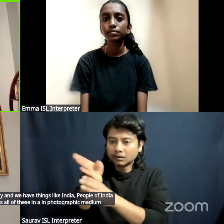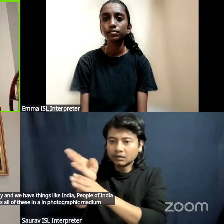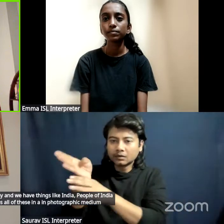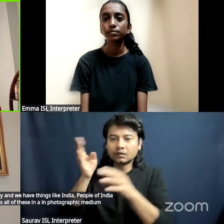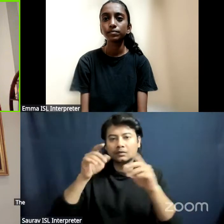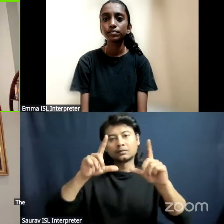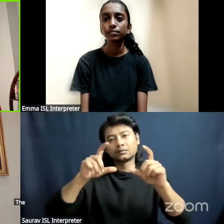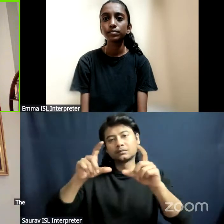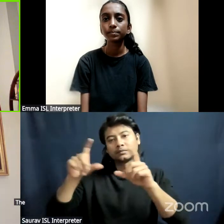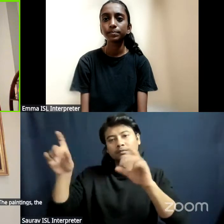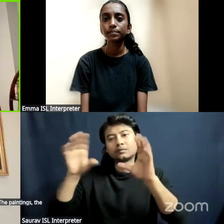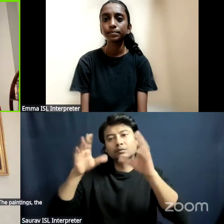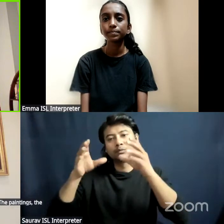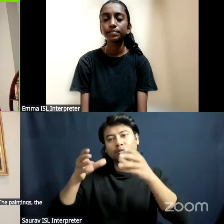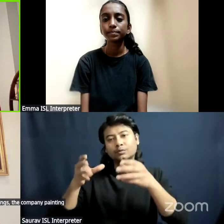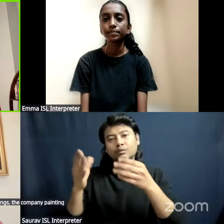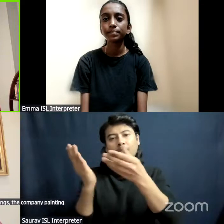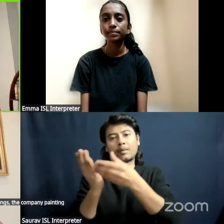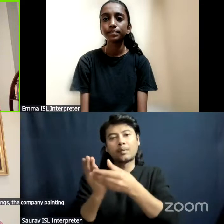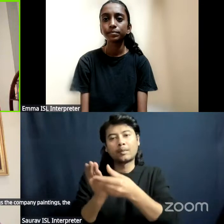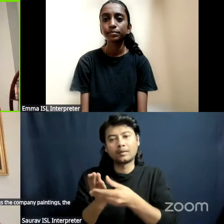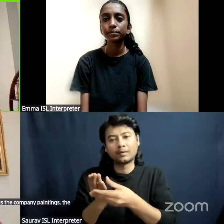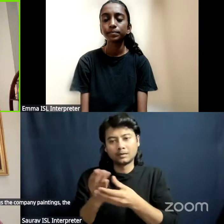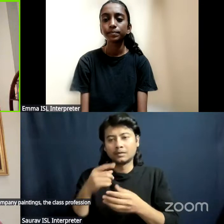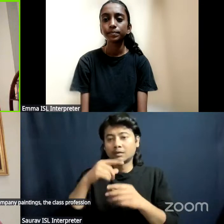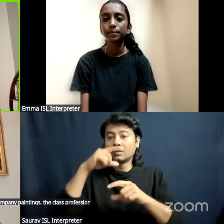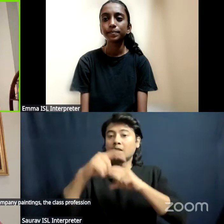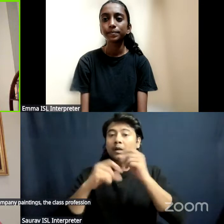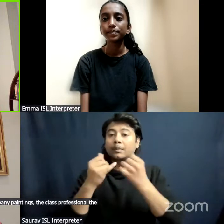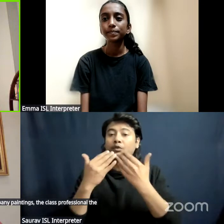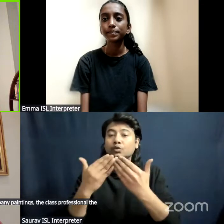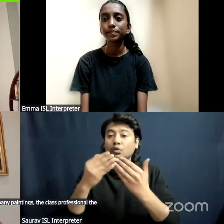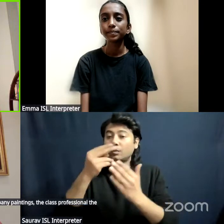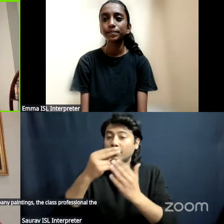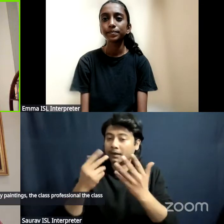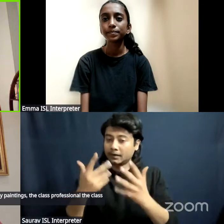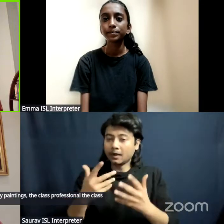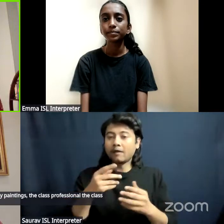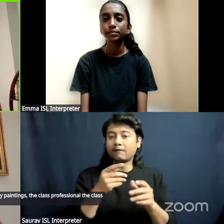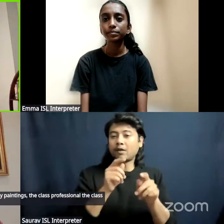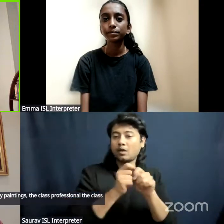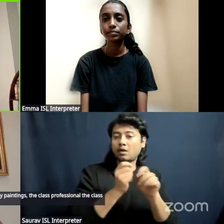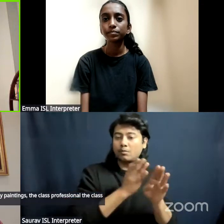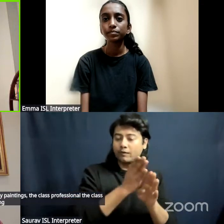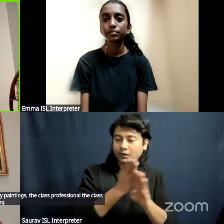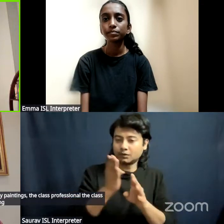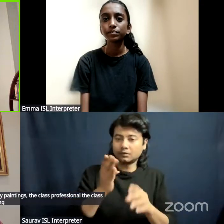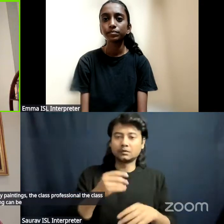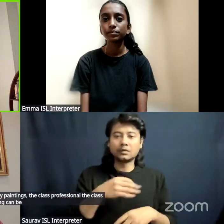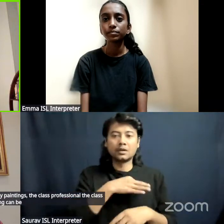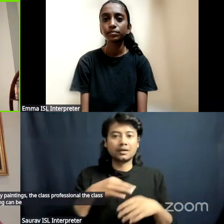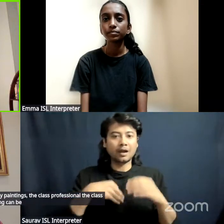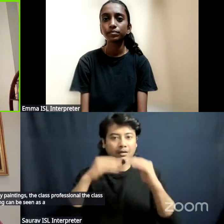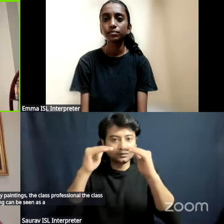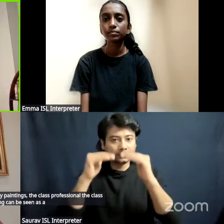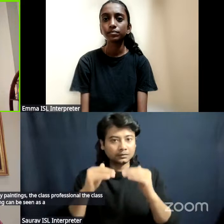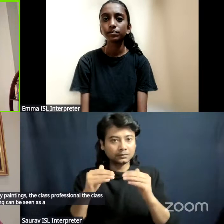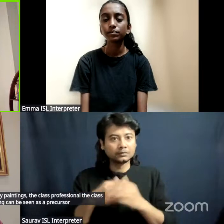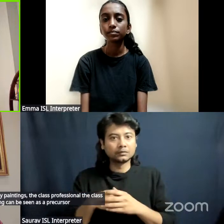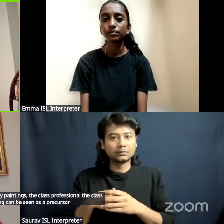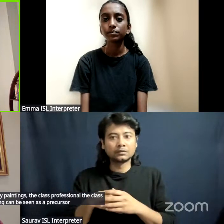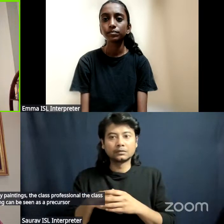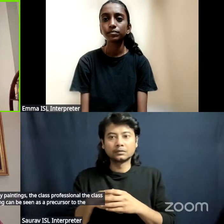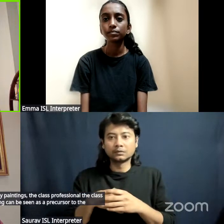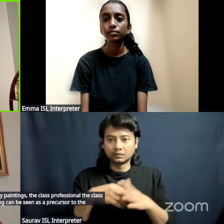the company paintings, the class profession, and these paintings can be seen as a precursor to the